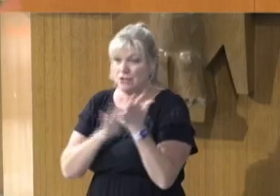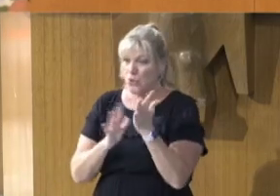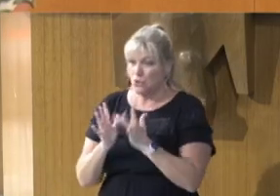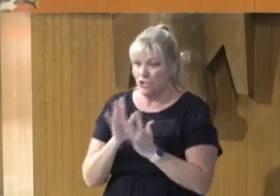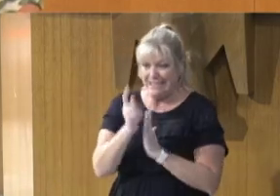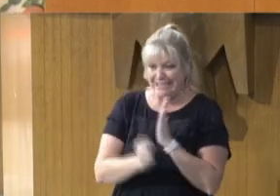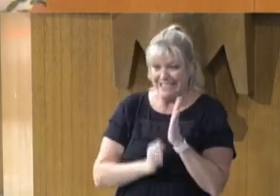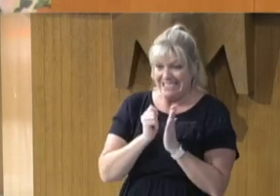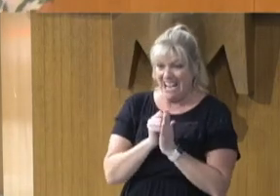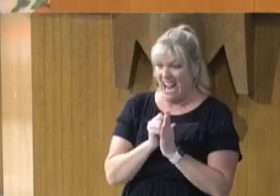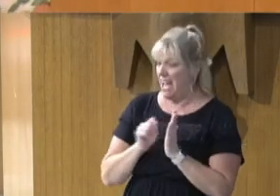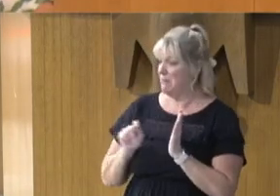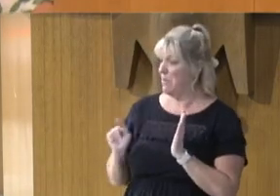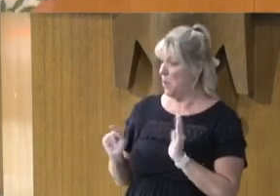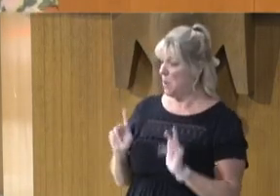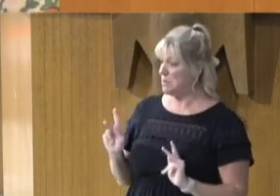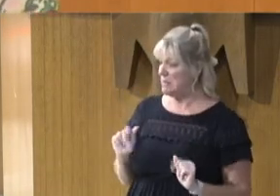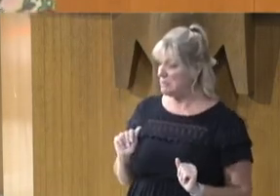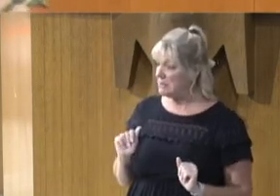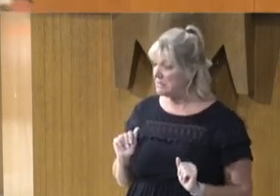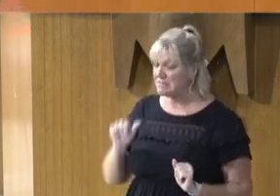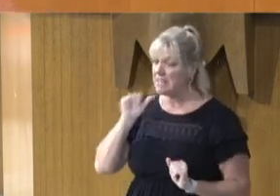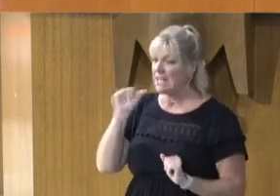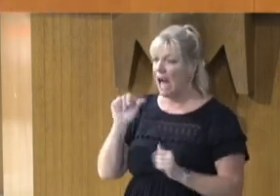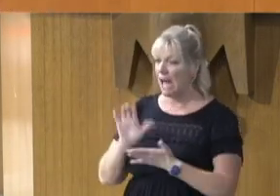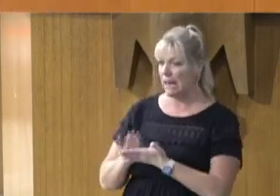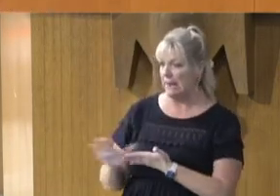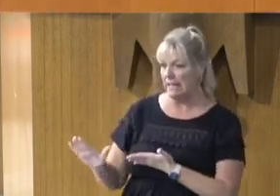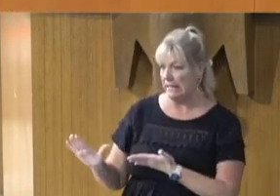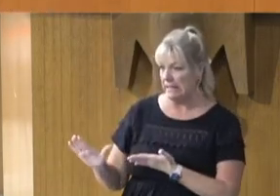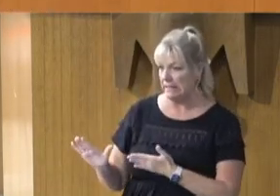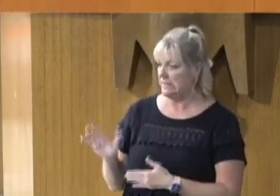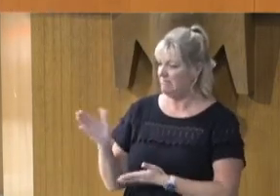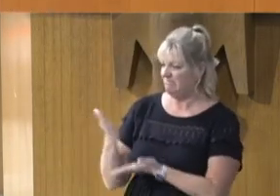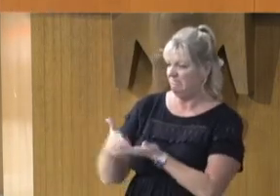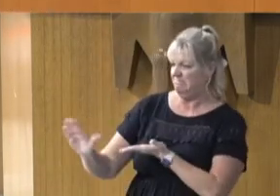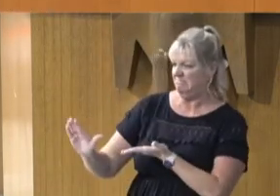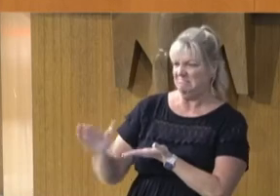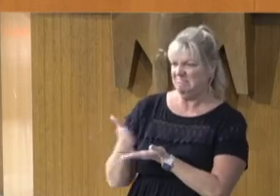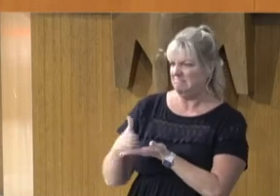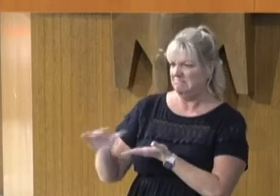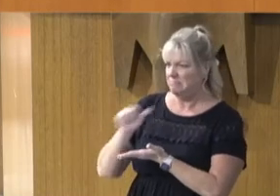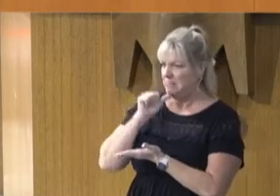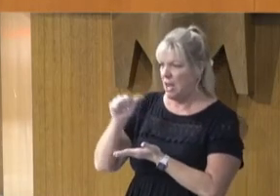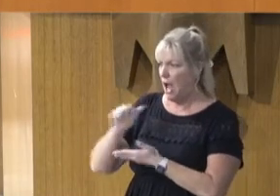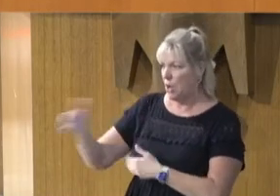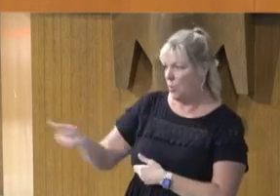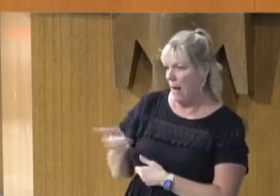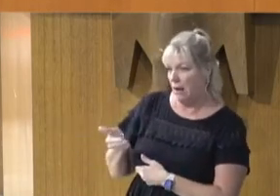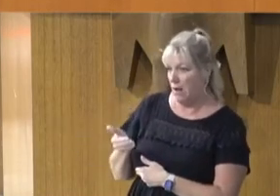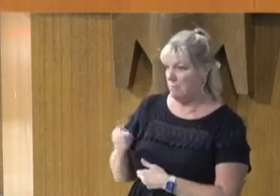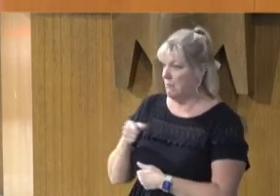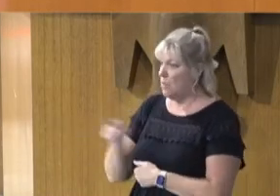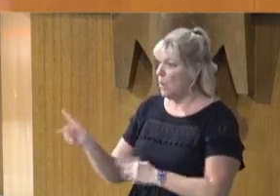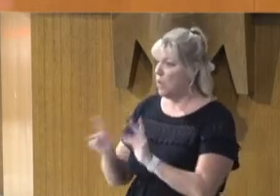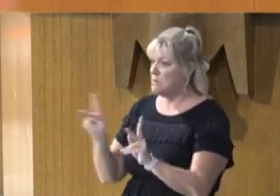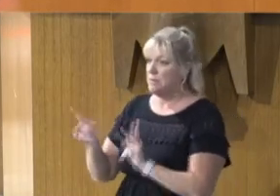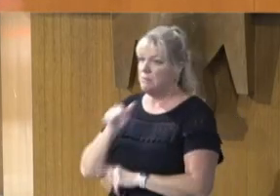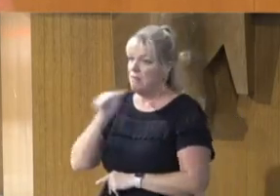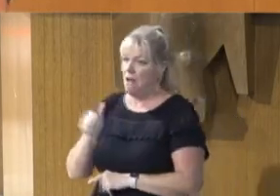considered ceremonial, unclean, socially outcast, and complete religious heretics.